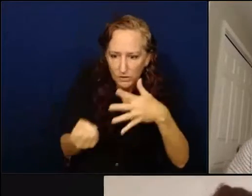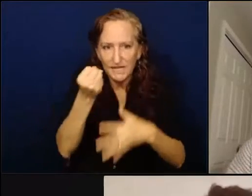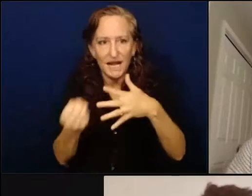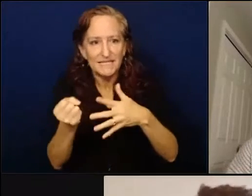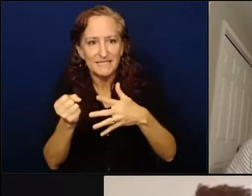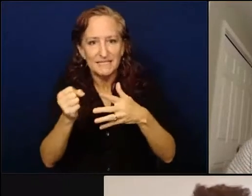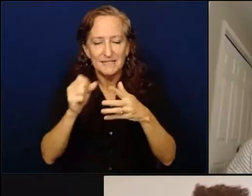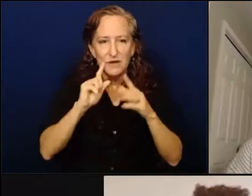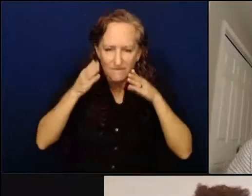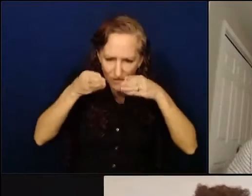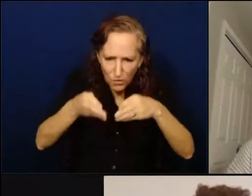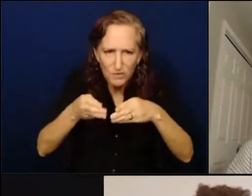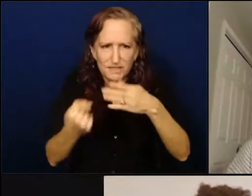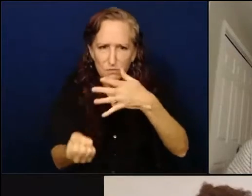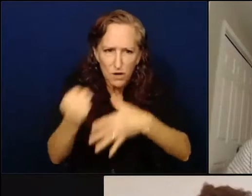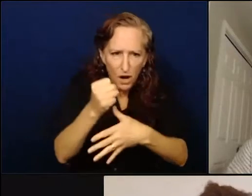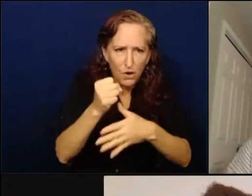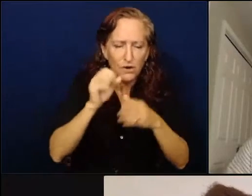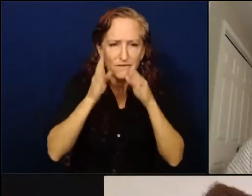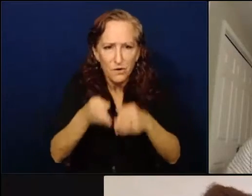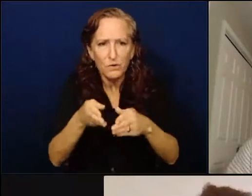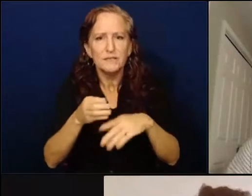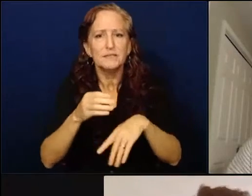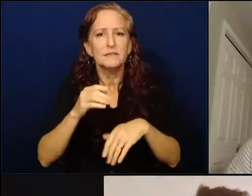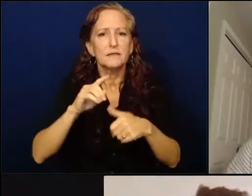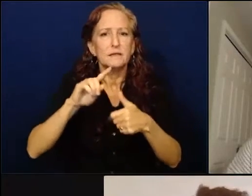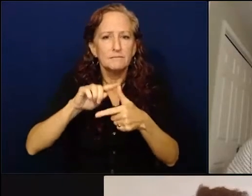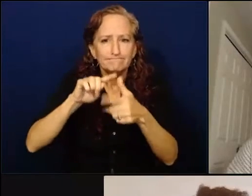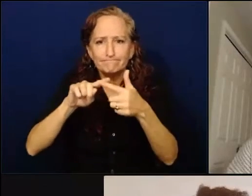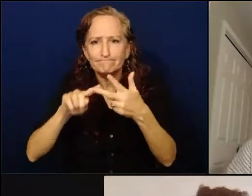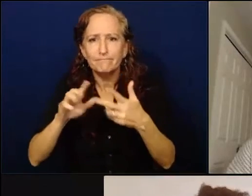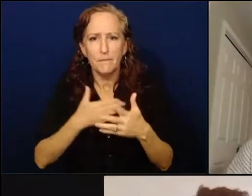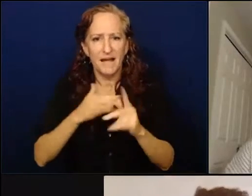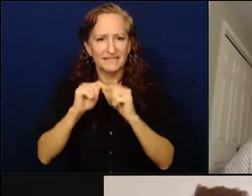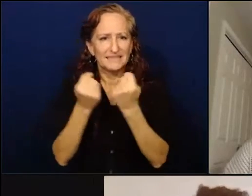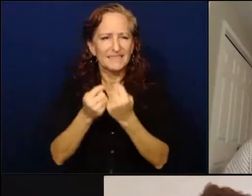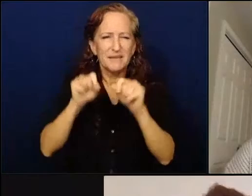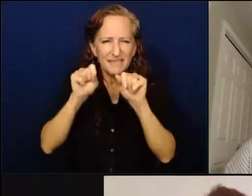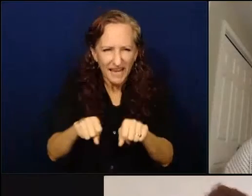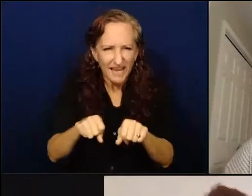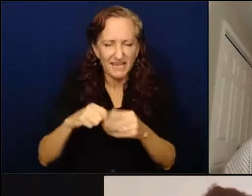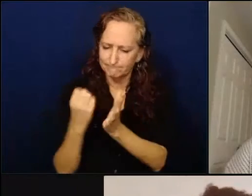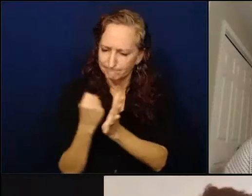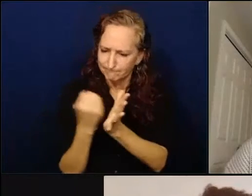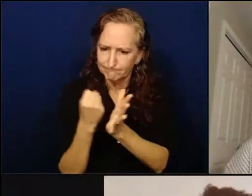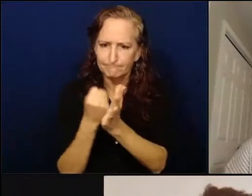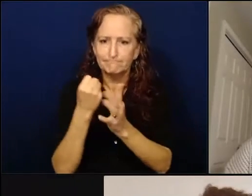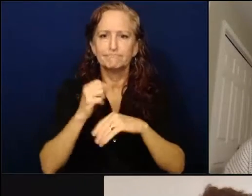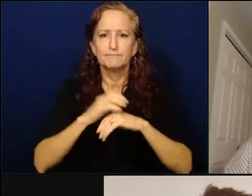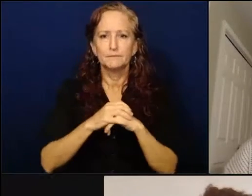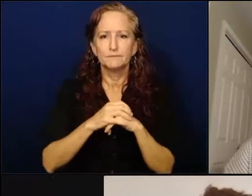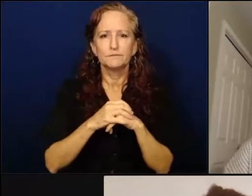to focus on channels and things that my team can really focus on. So I think about ROI on